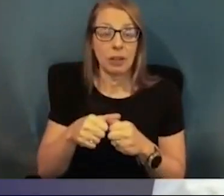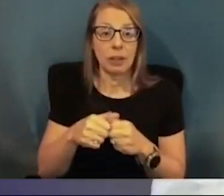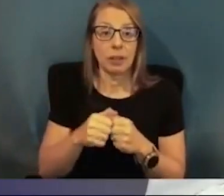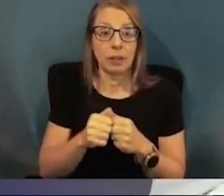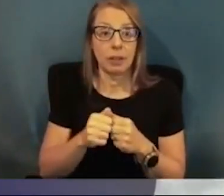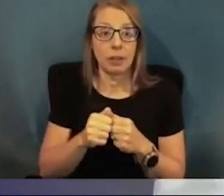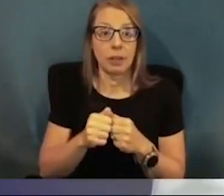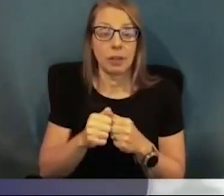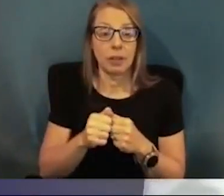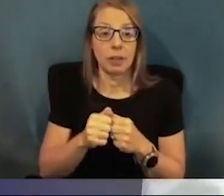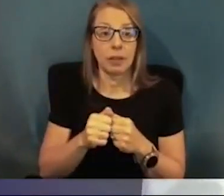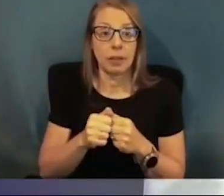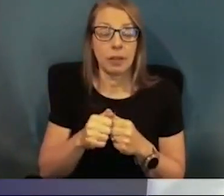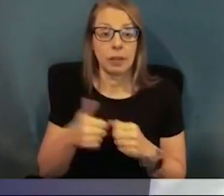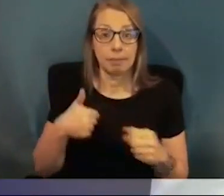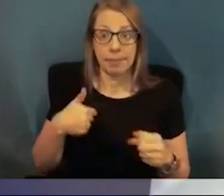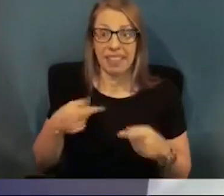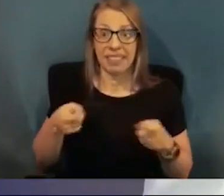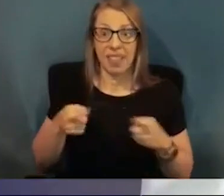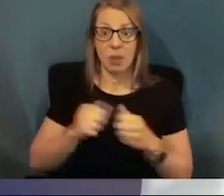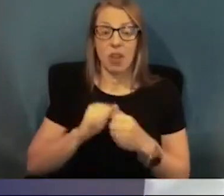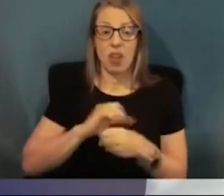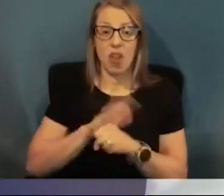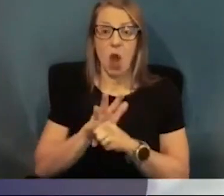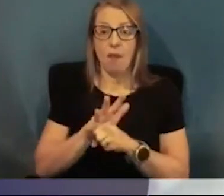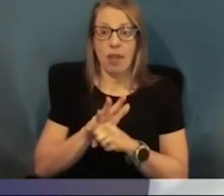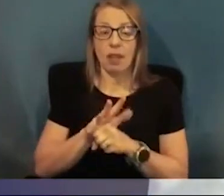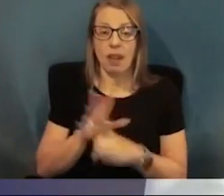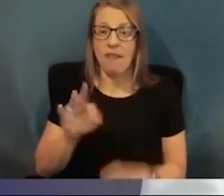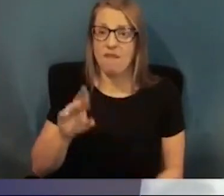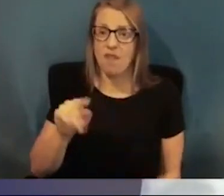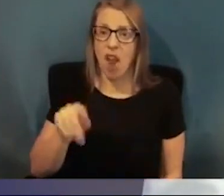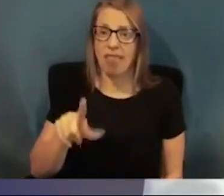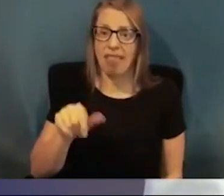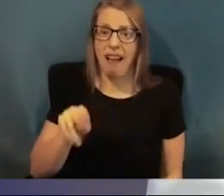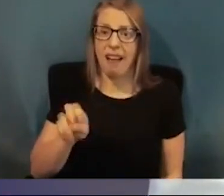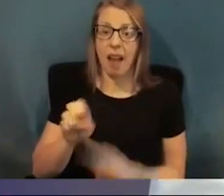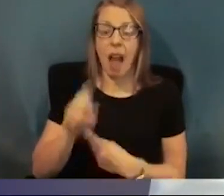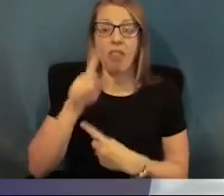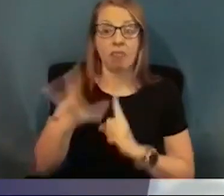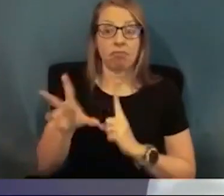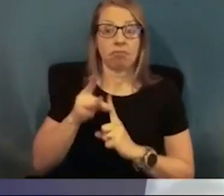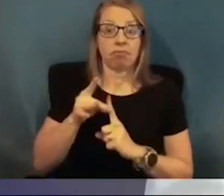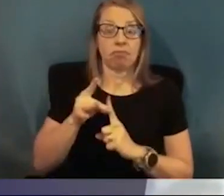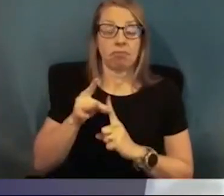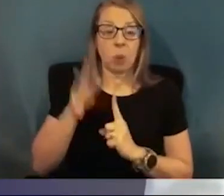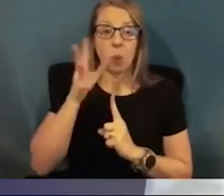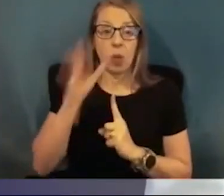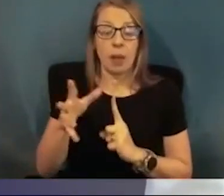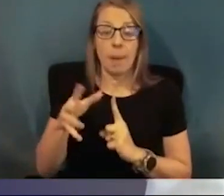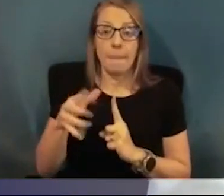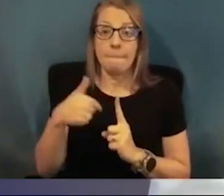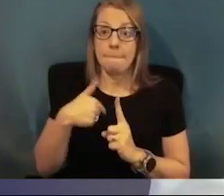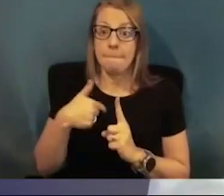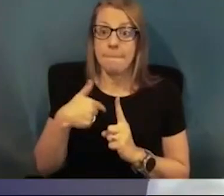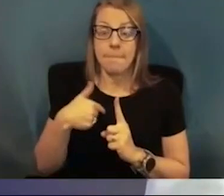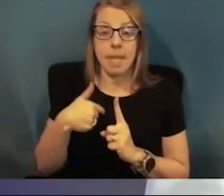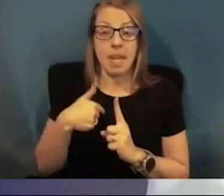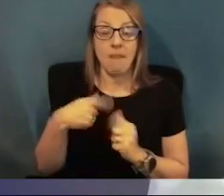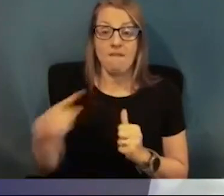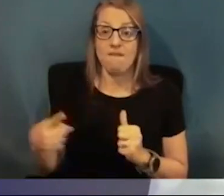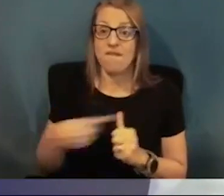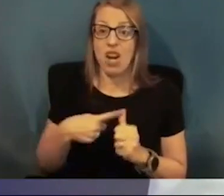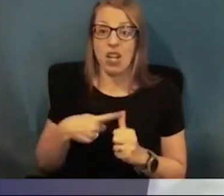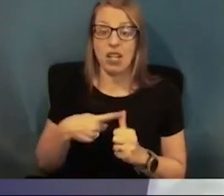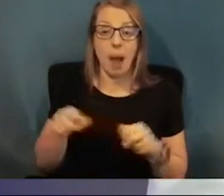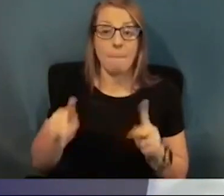since I was dealing with COVID in the front lines, and I thought I'd get it. As soon as I had that first